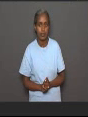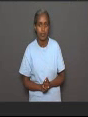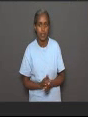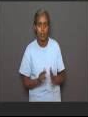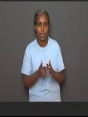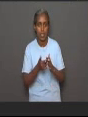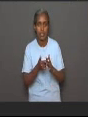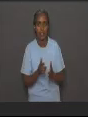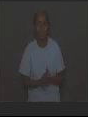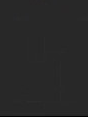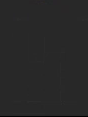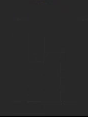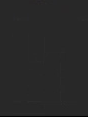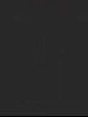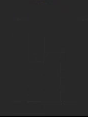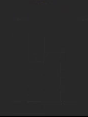Begin.